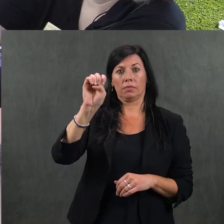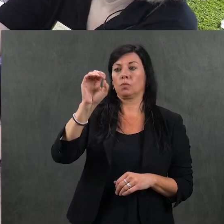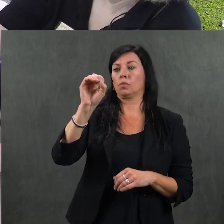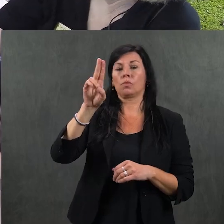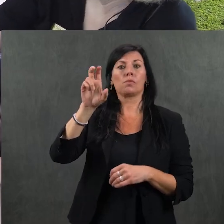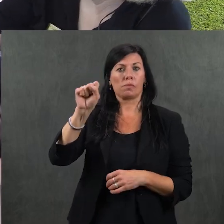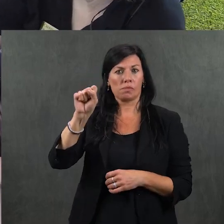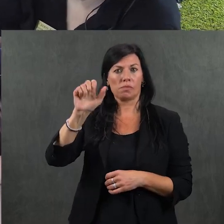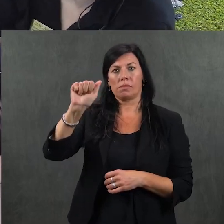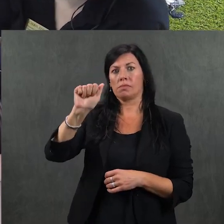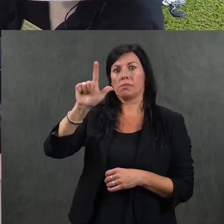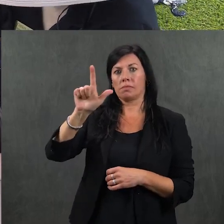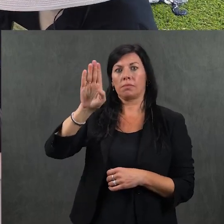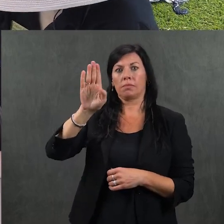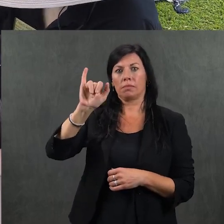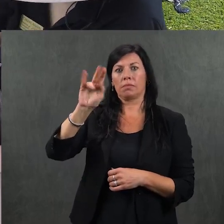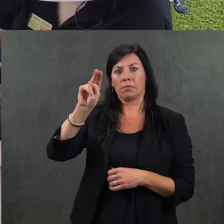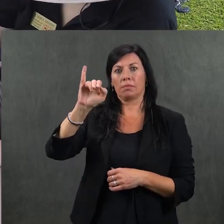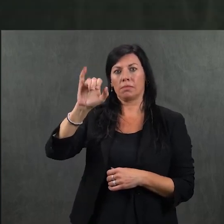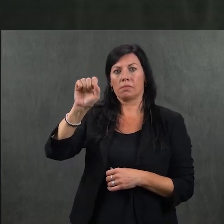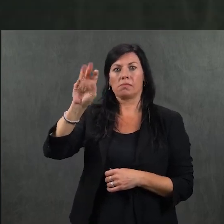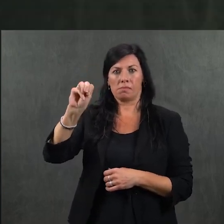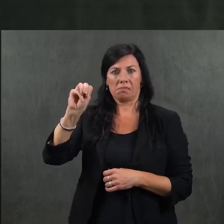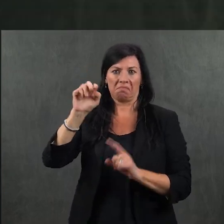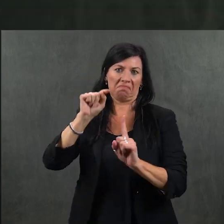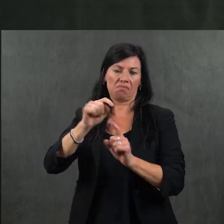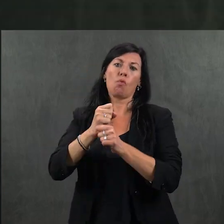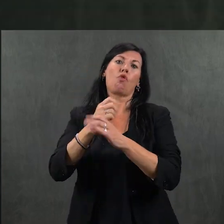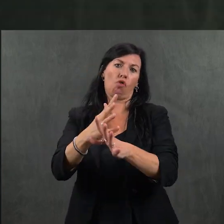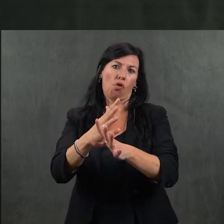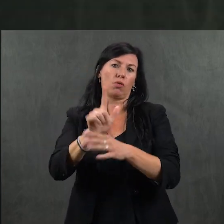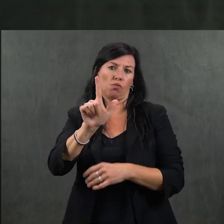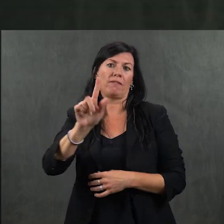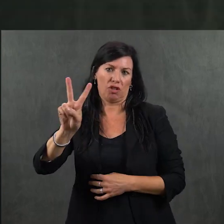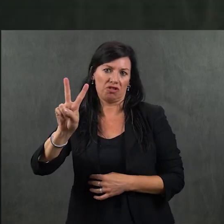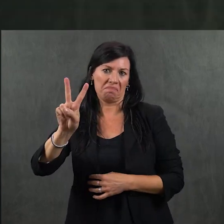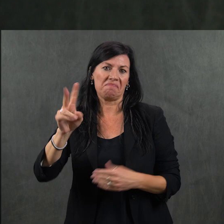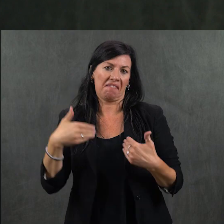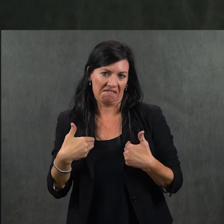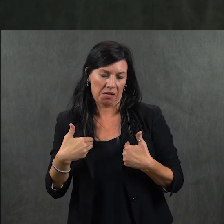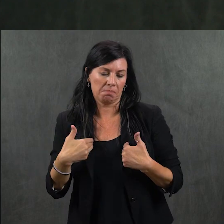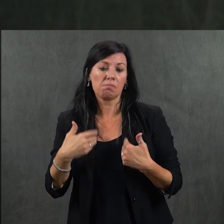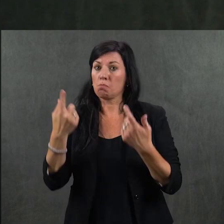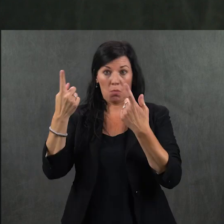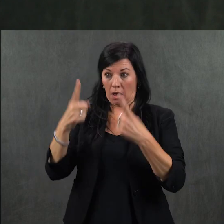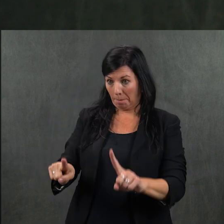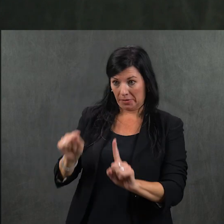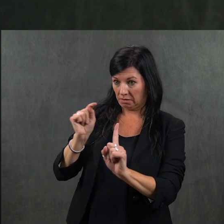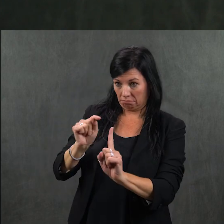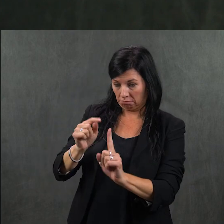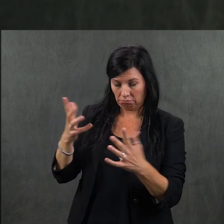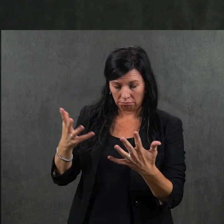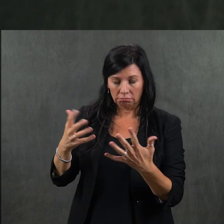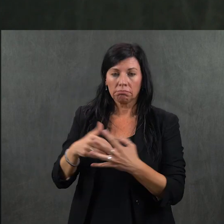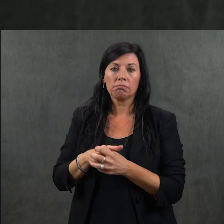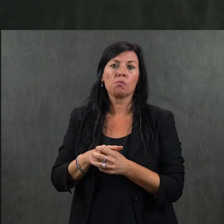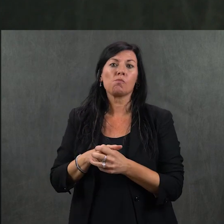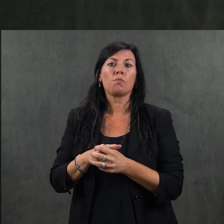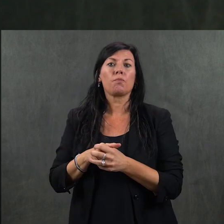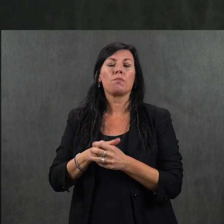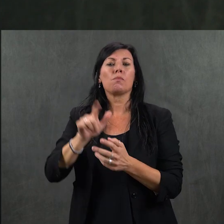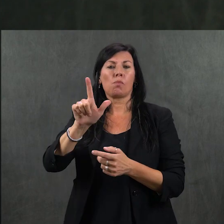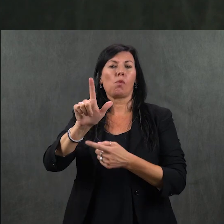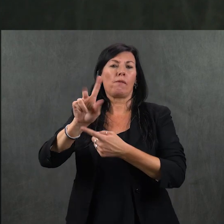of oculocutaneous albinism. What happens with albinism is low vision characterized